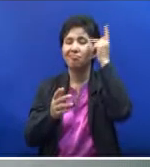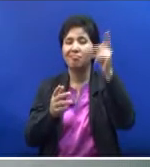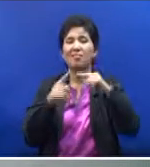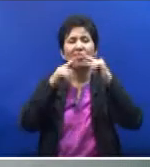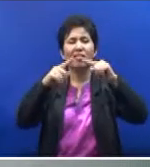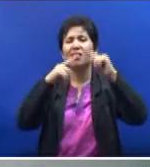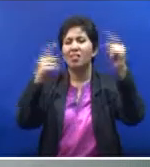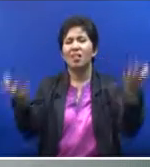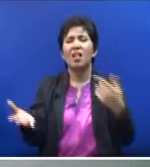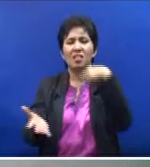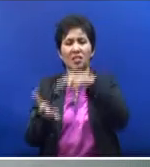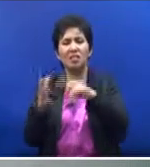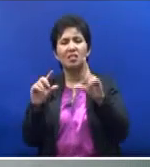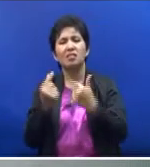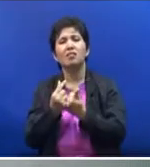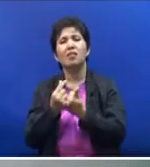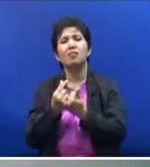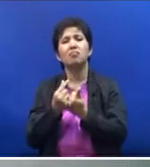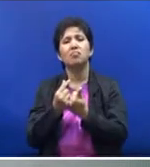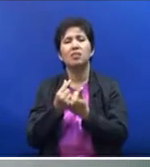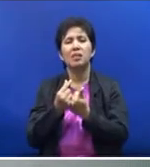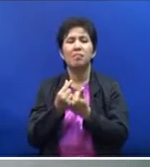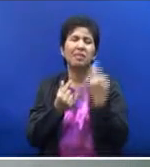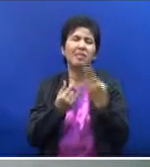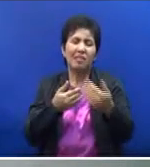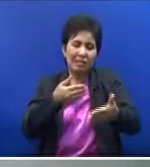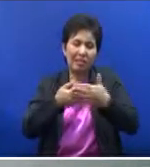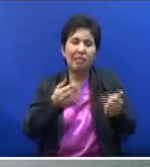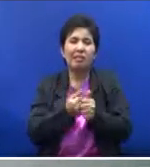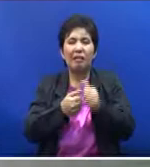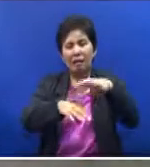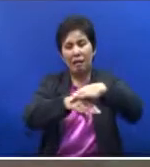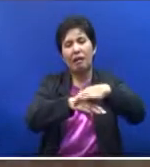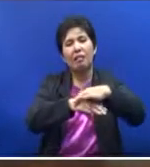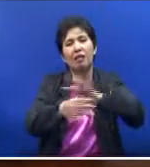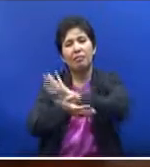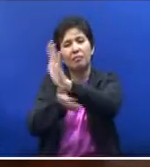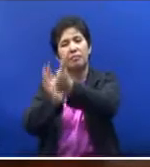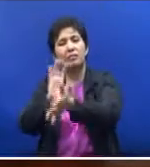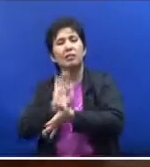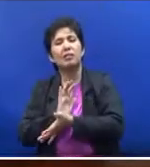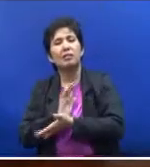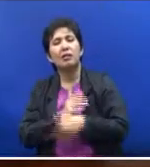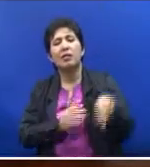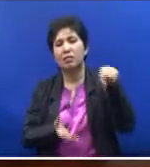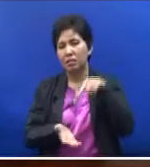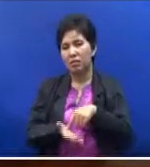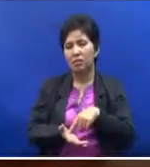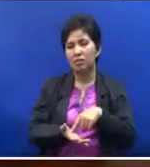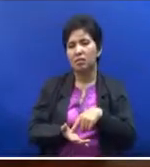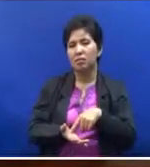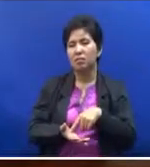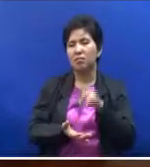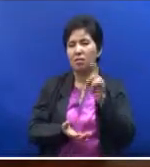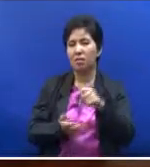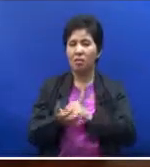is descriptive and holistic in nature. Okay, so you have to remember, it is descriptive, meaning that it